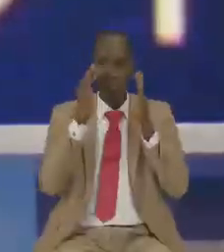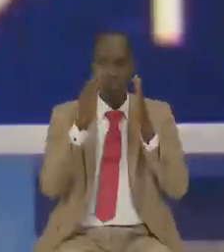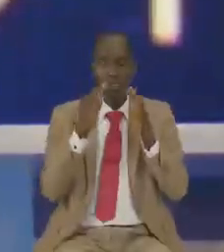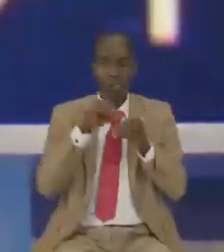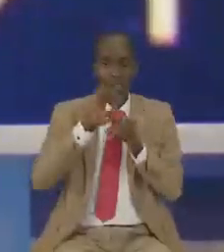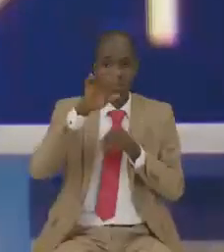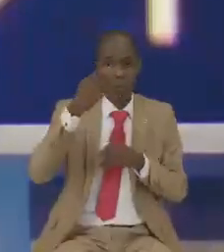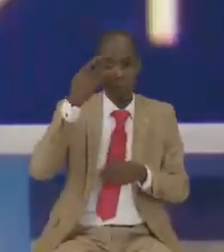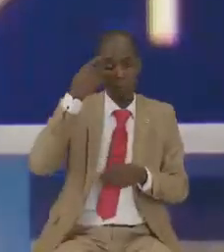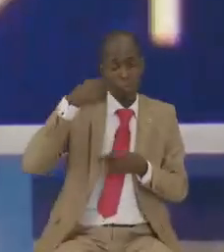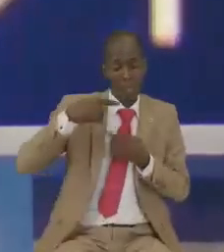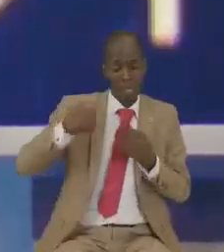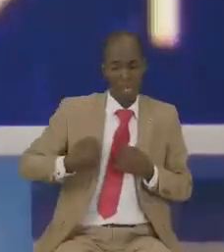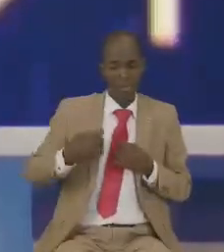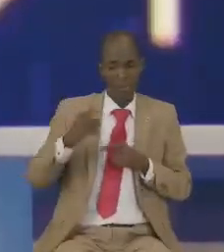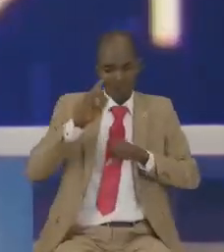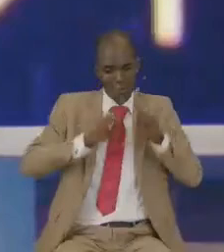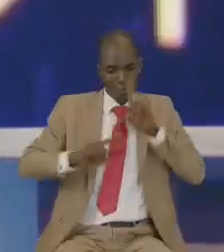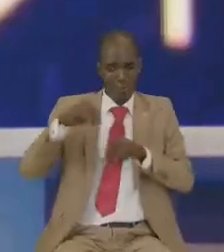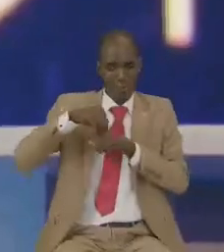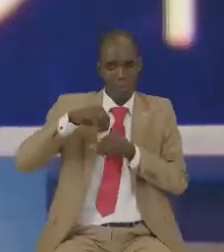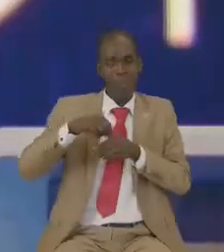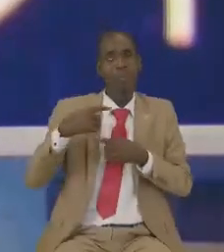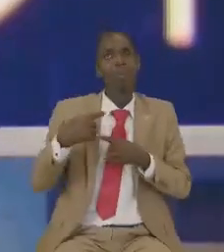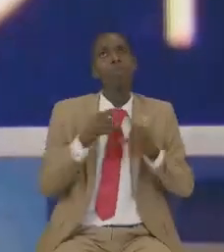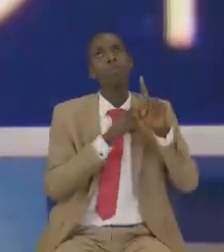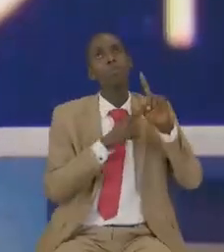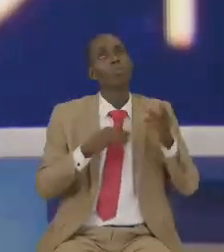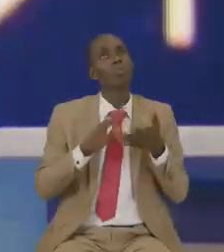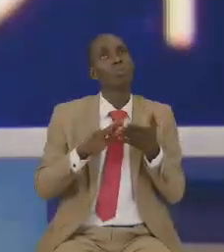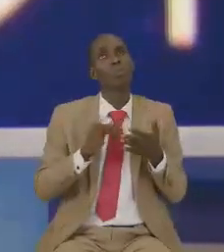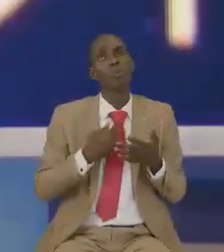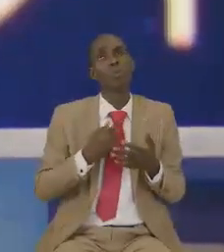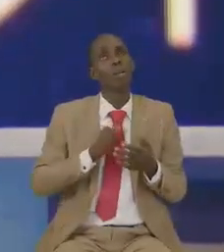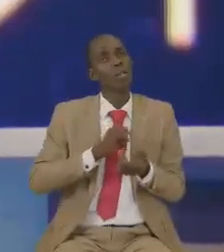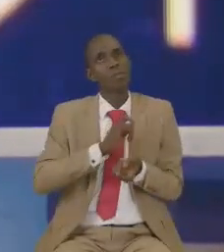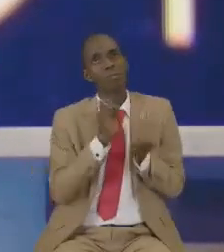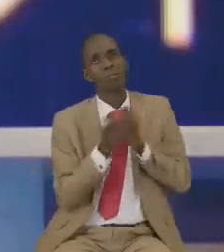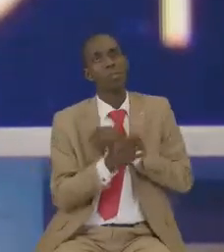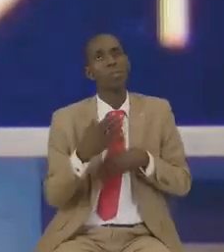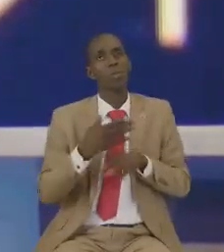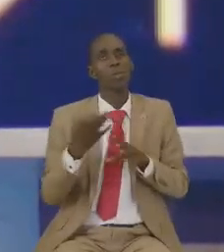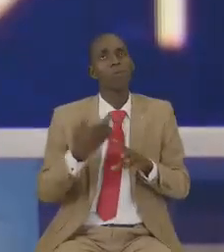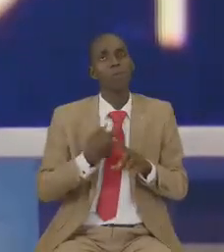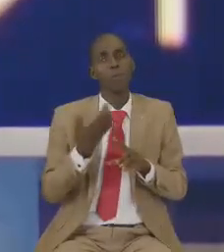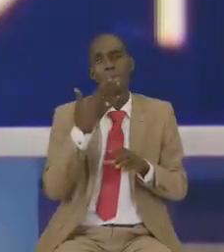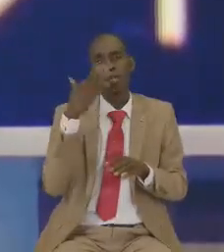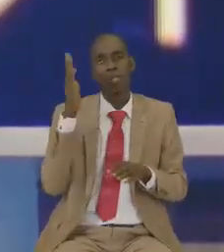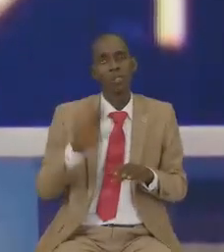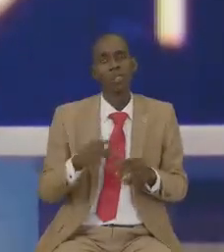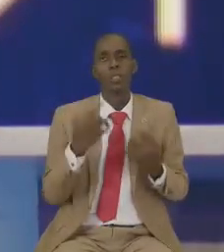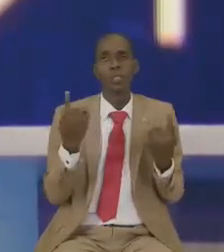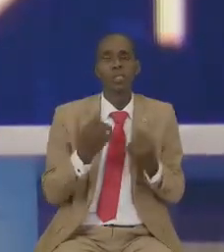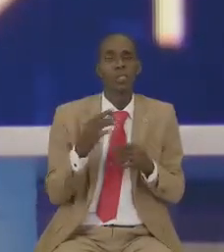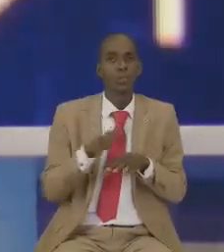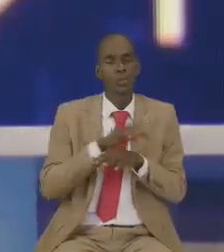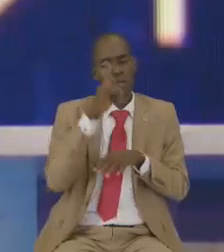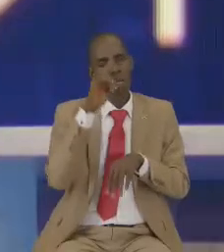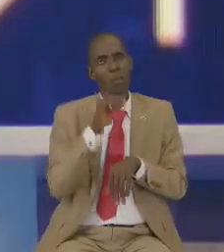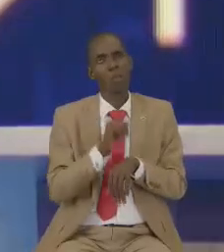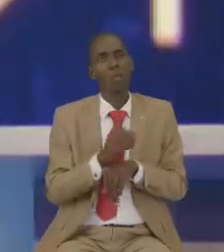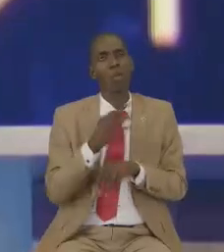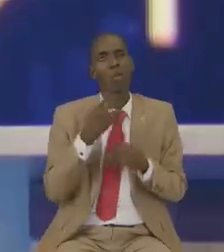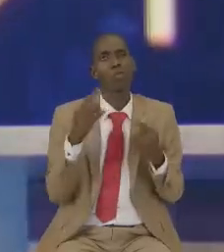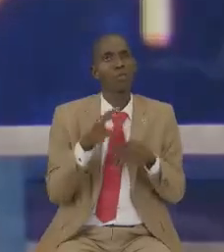Lord, I turn away from my evil habit of sinfulness and I turn unto you. And